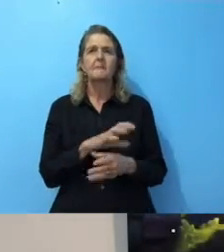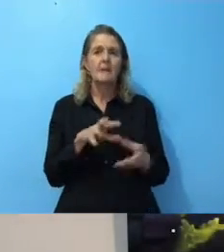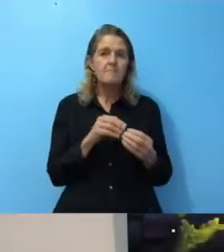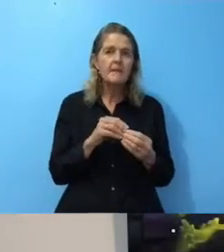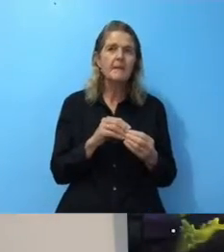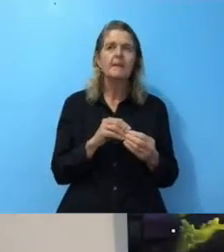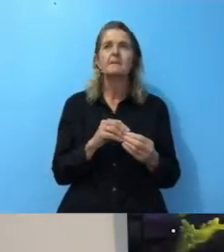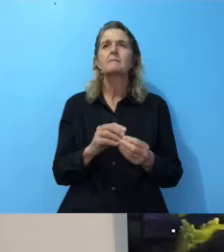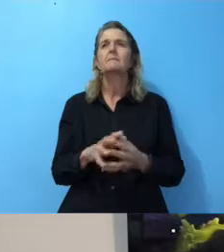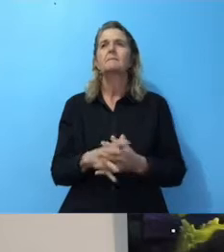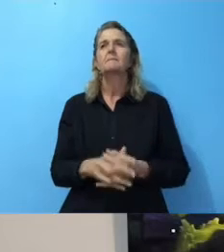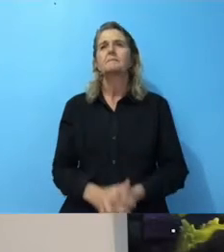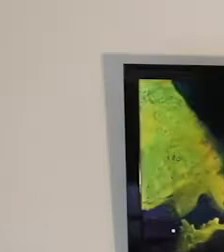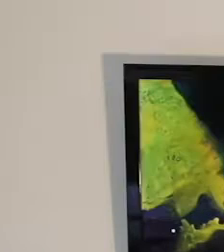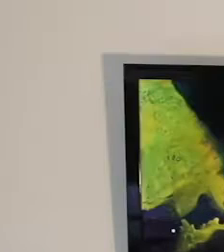Mix that in.